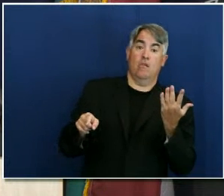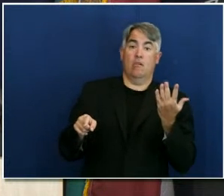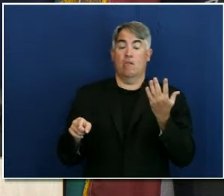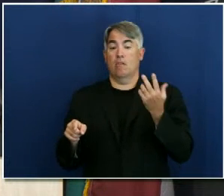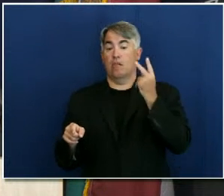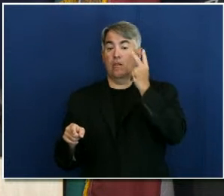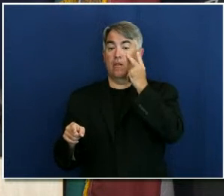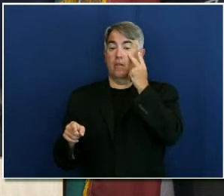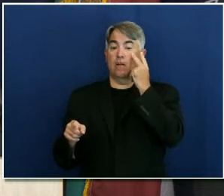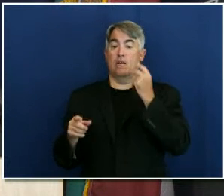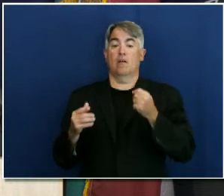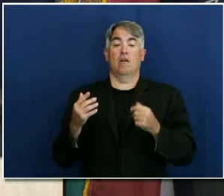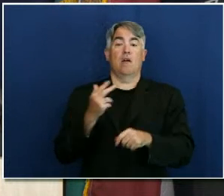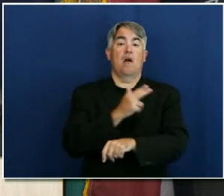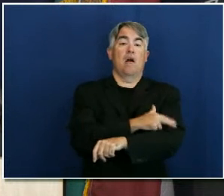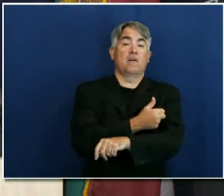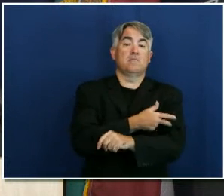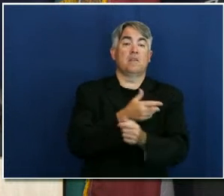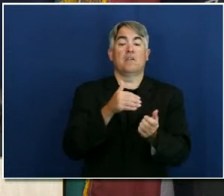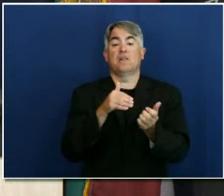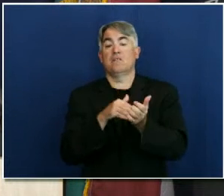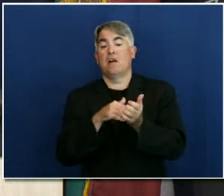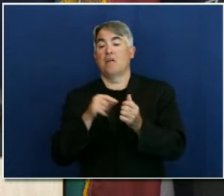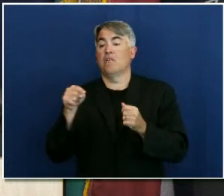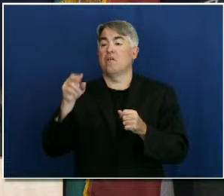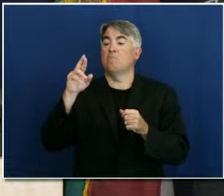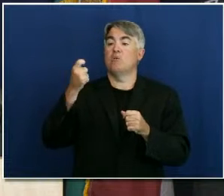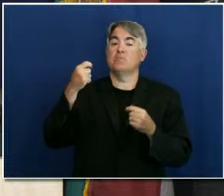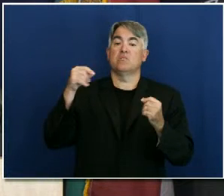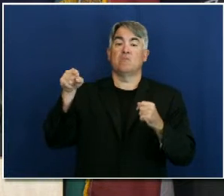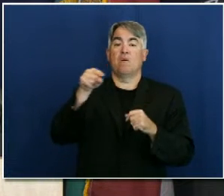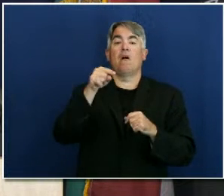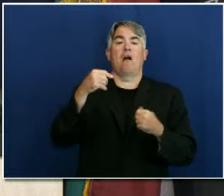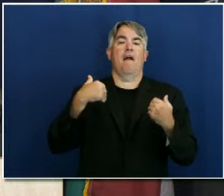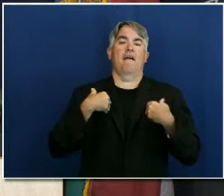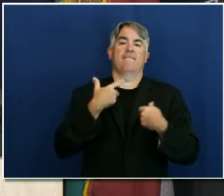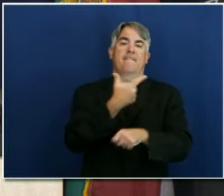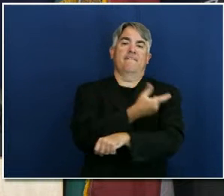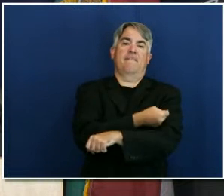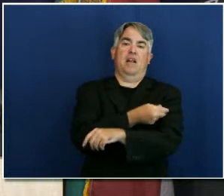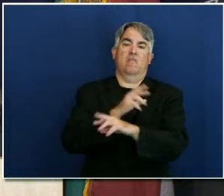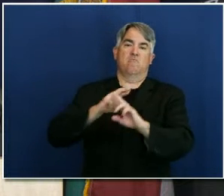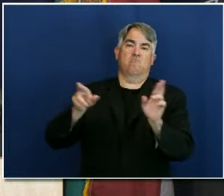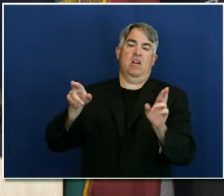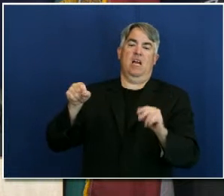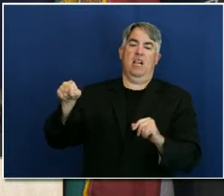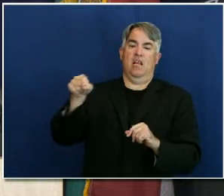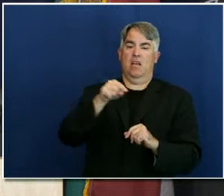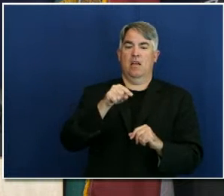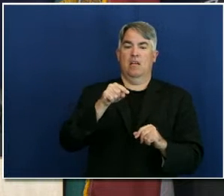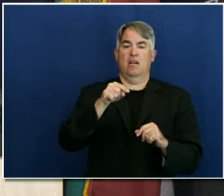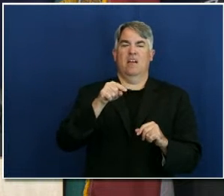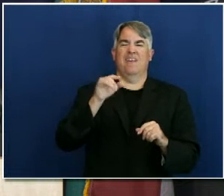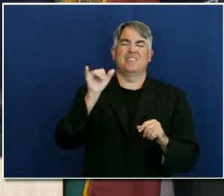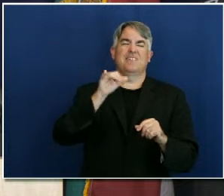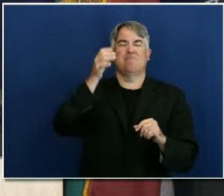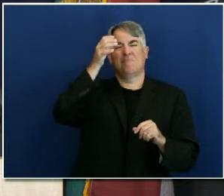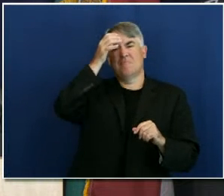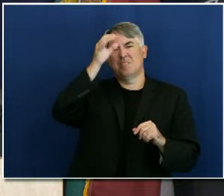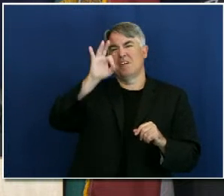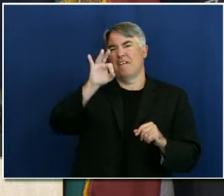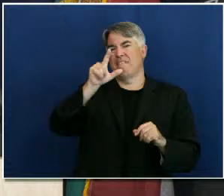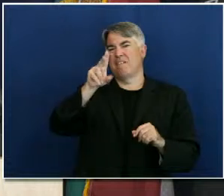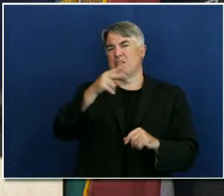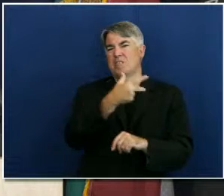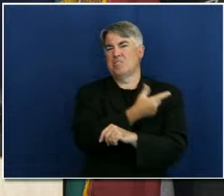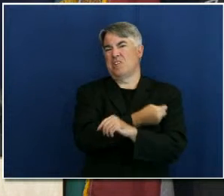you'll have your healthcare providers available, and the county will maintain ongoing vaccination sites and ongoing testing sites